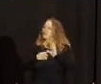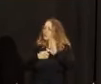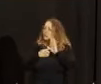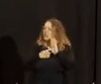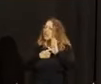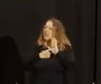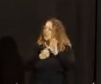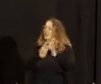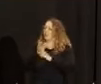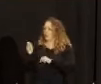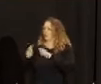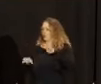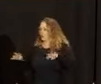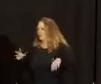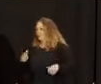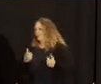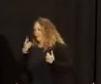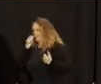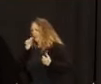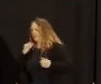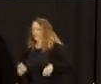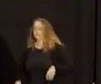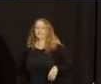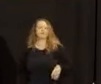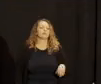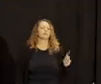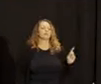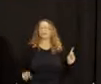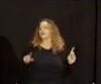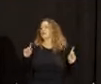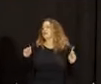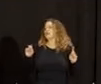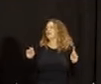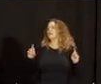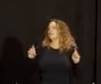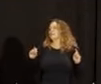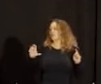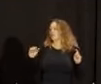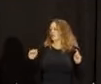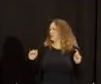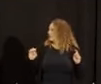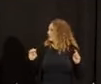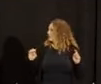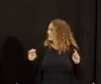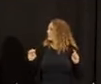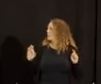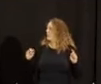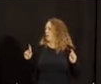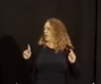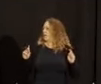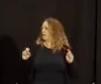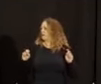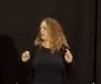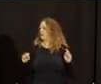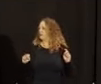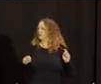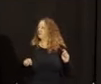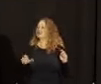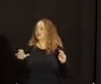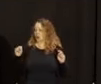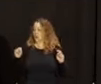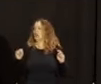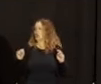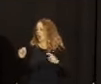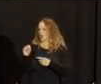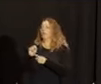So building off of Taryn's points, we as a disability community and